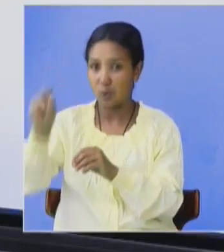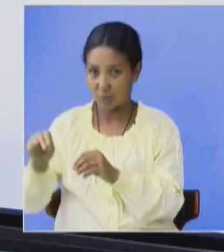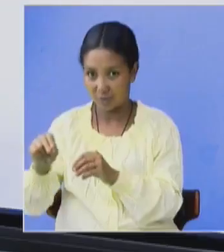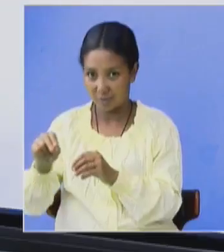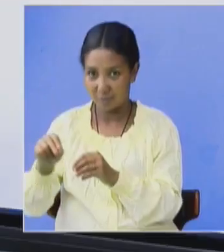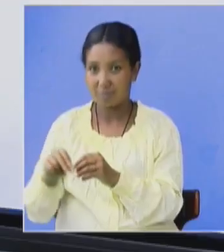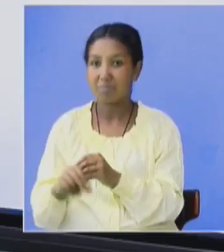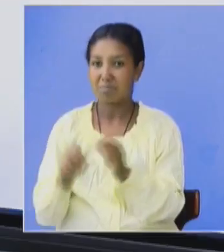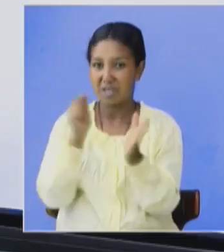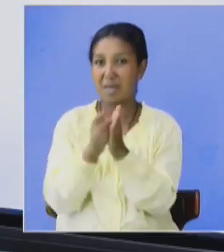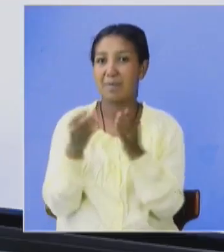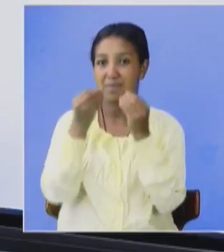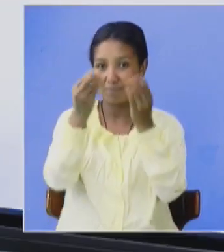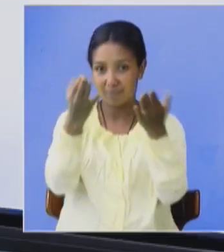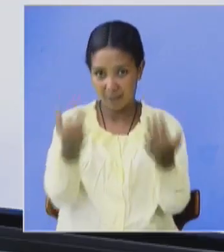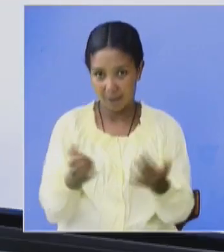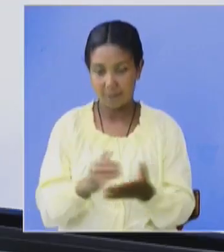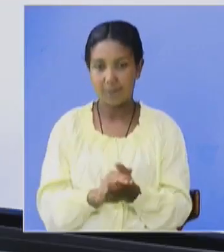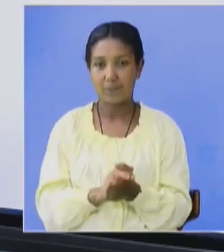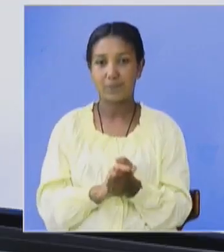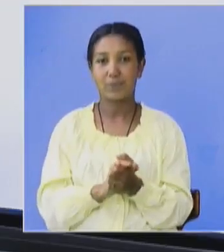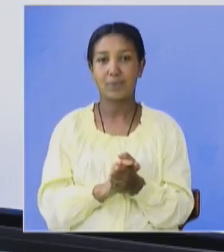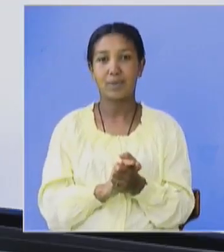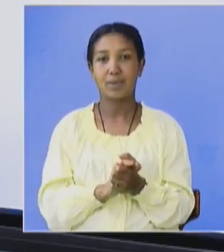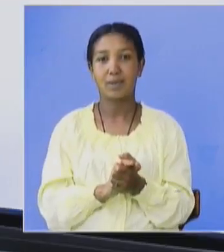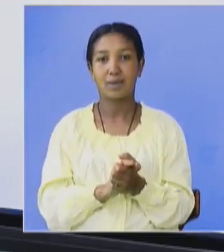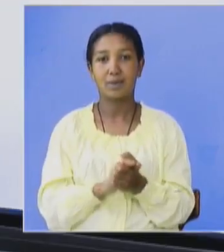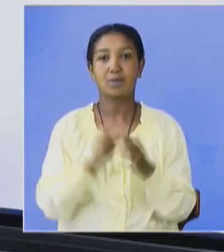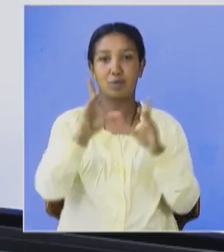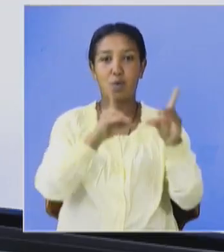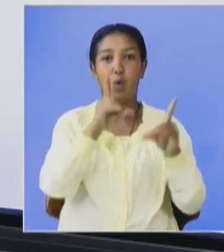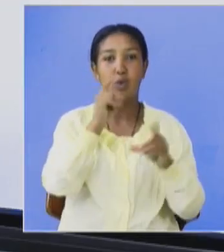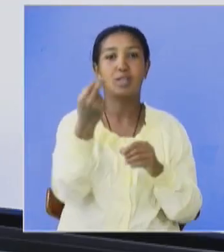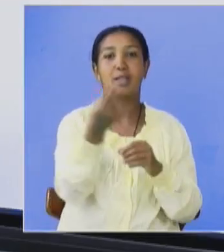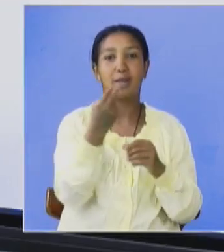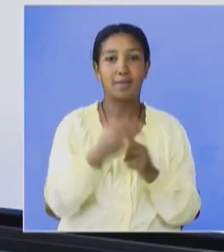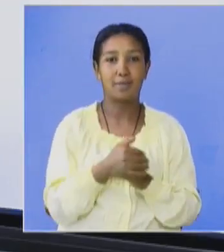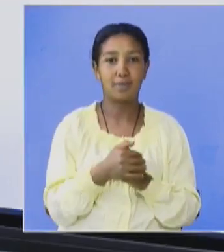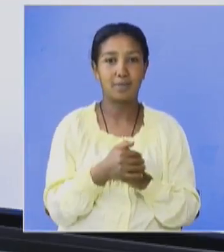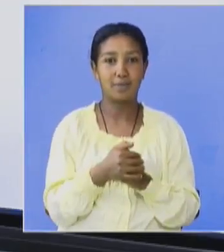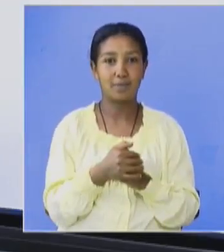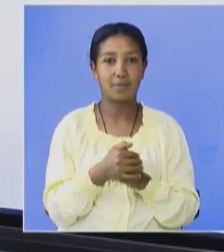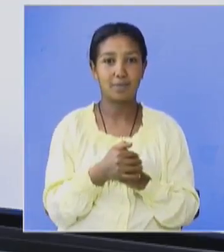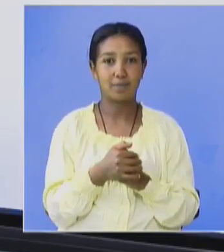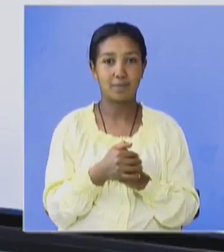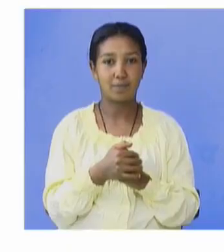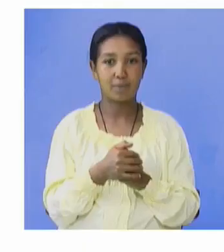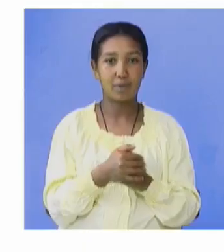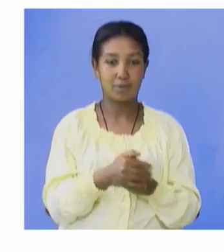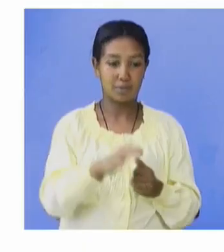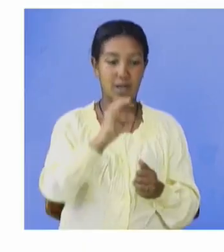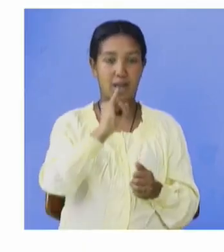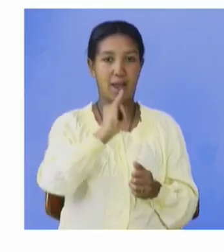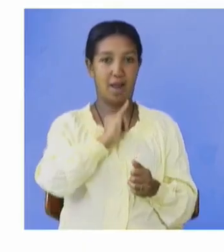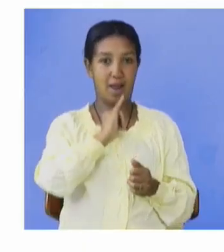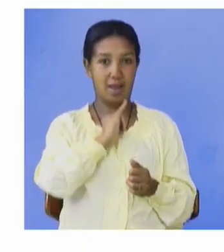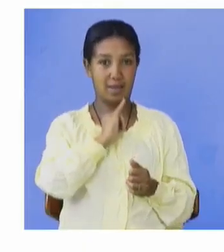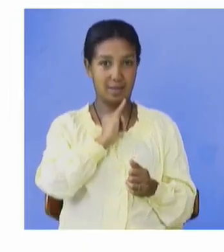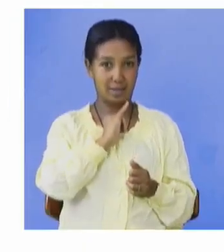more and two more examples. So let us say take from don't, for let us say I